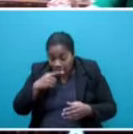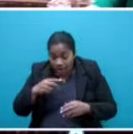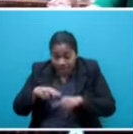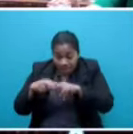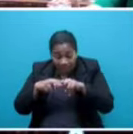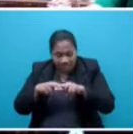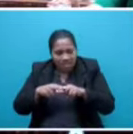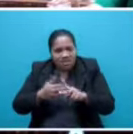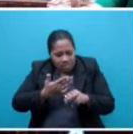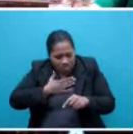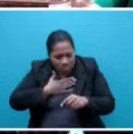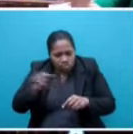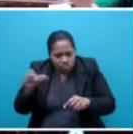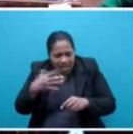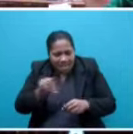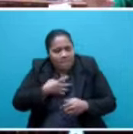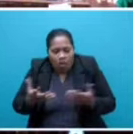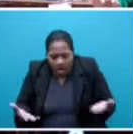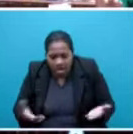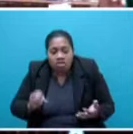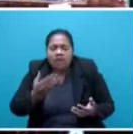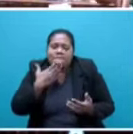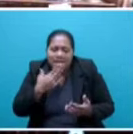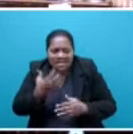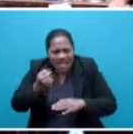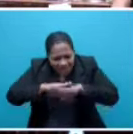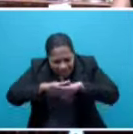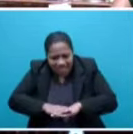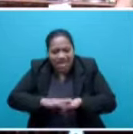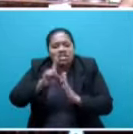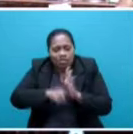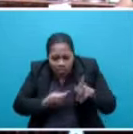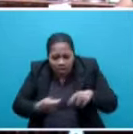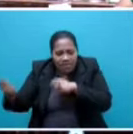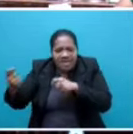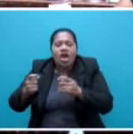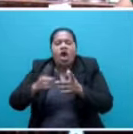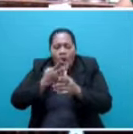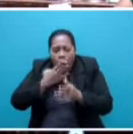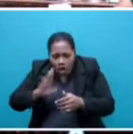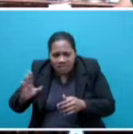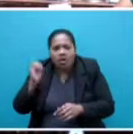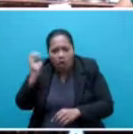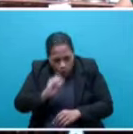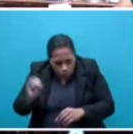a sitting in January, one in August, and one in October. That will